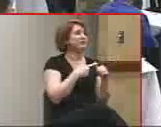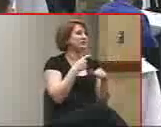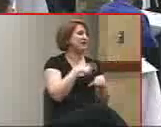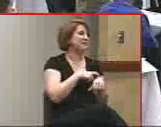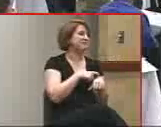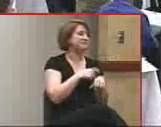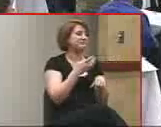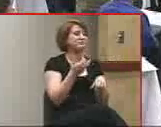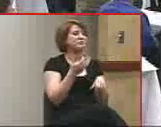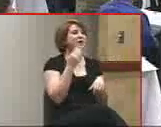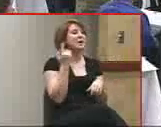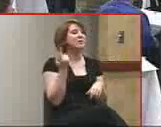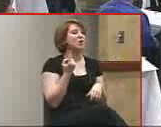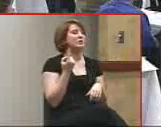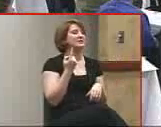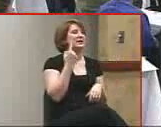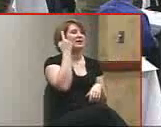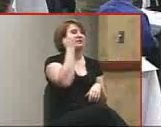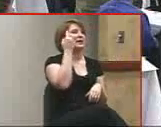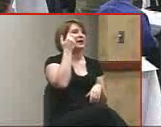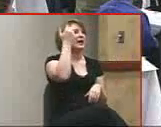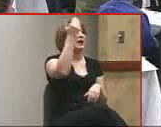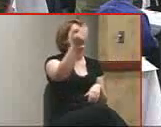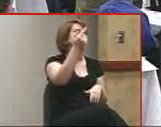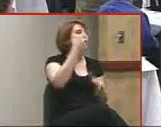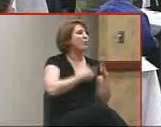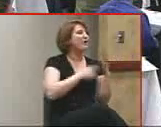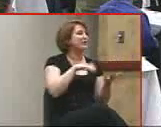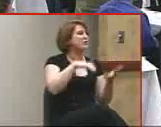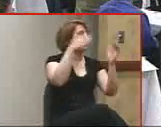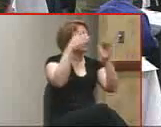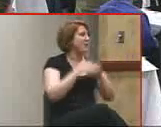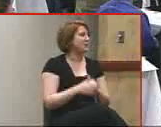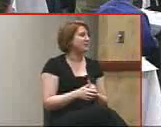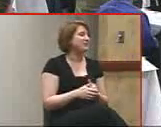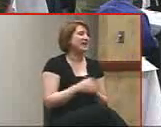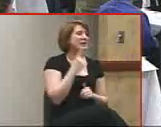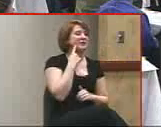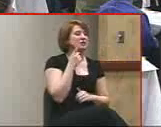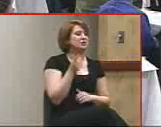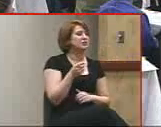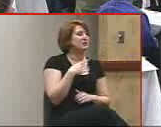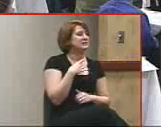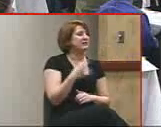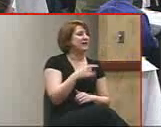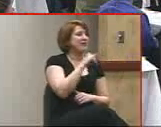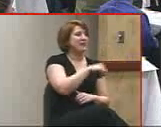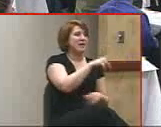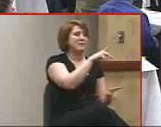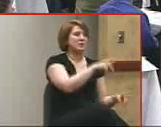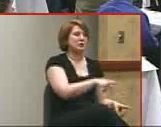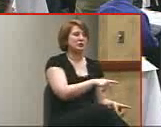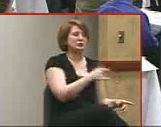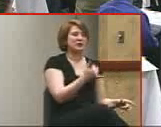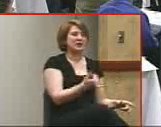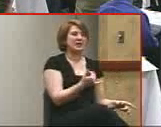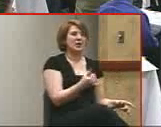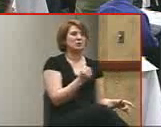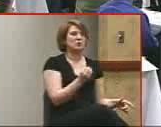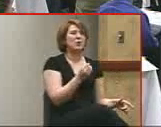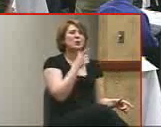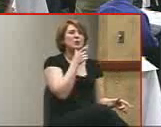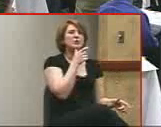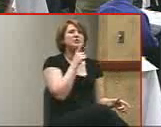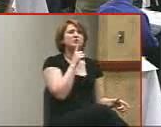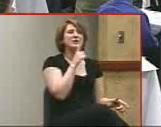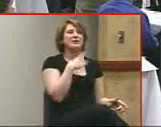I'm always thinking ahead, what could screw this up? And I'm thinking, she doesn't like her very well right now. Who does she